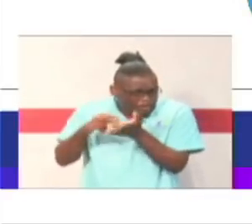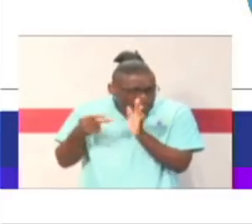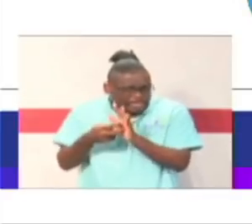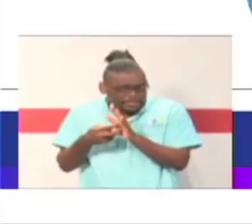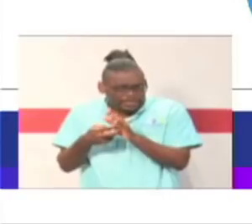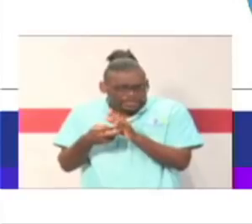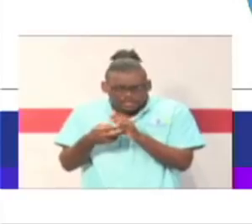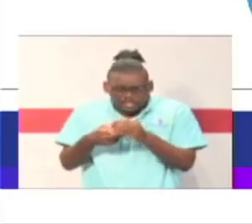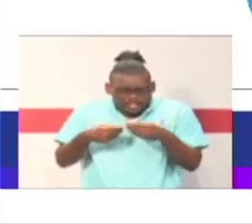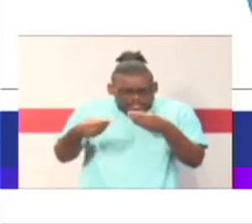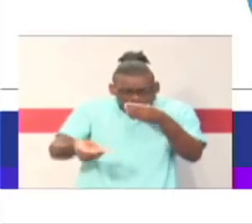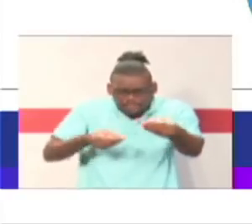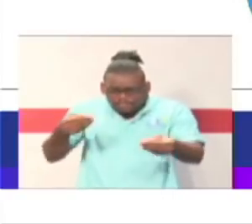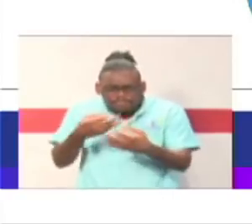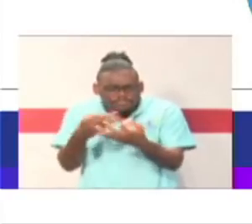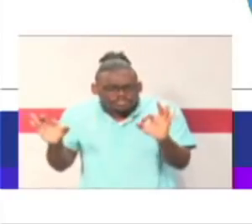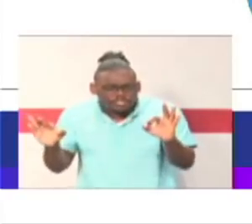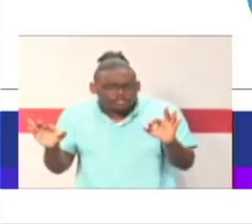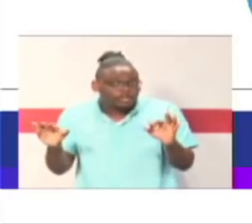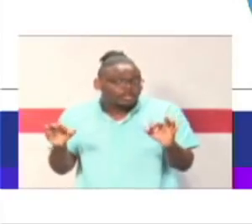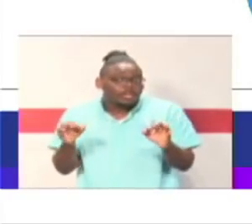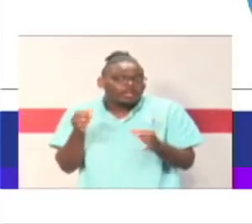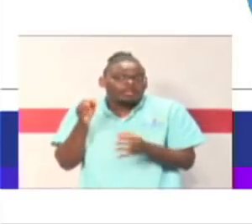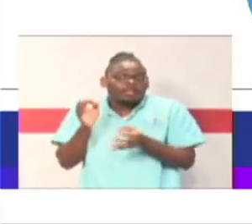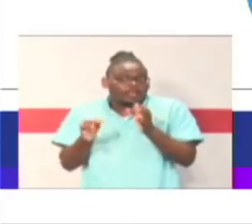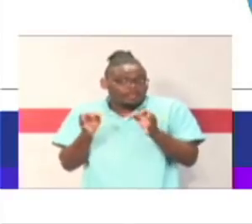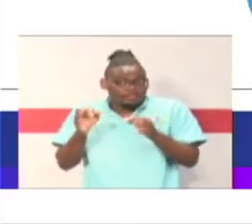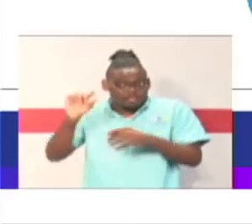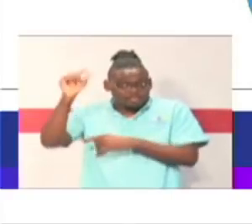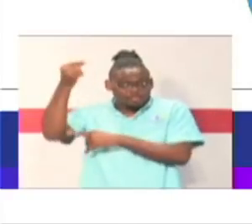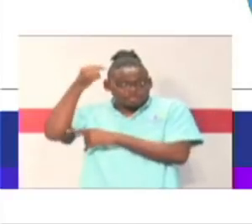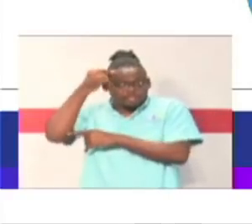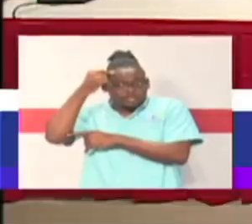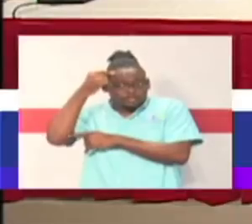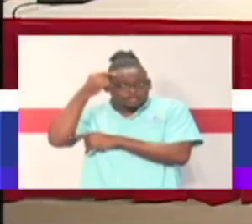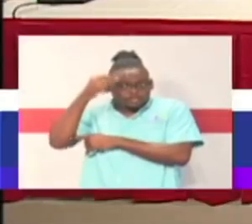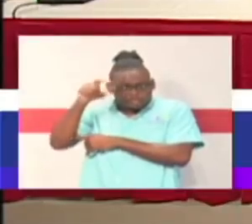have to pay for these vaccines?